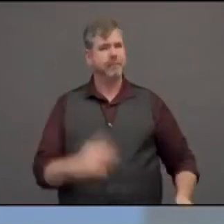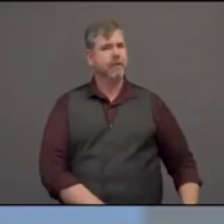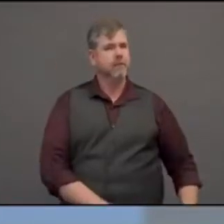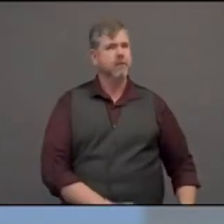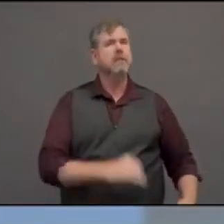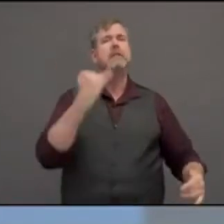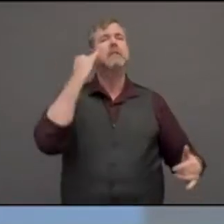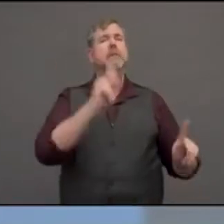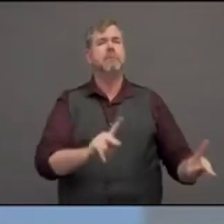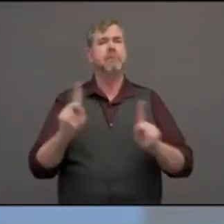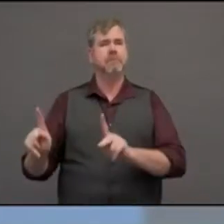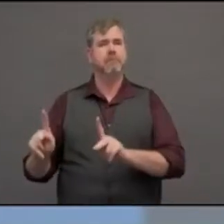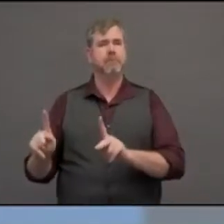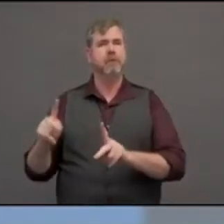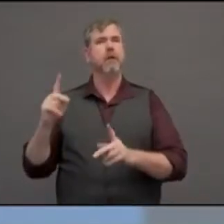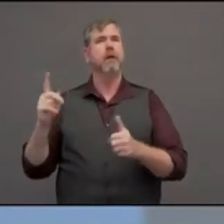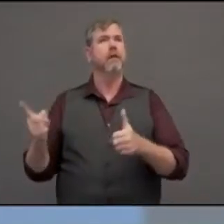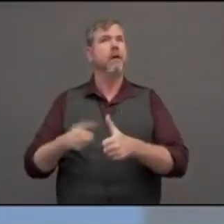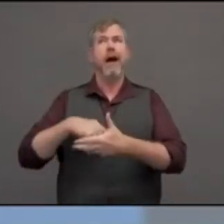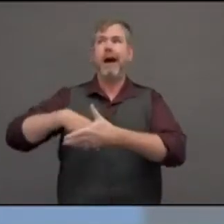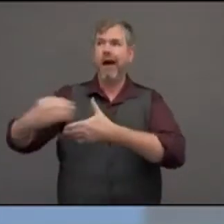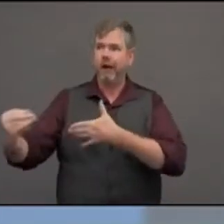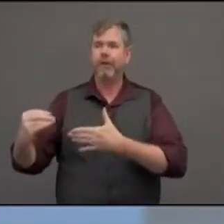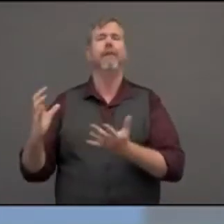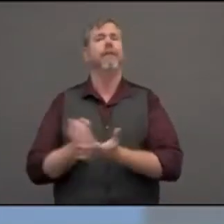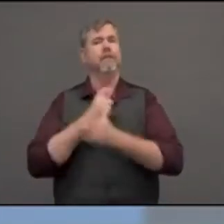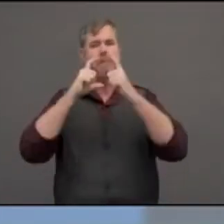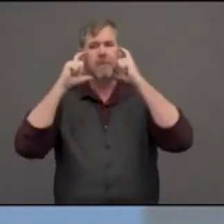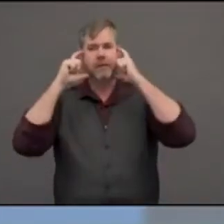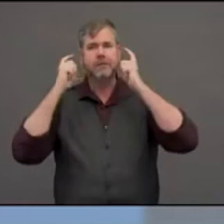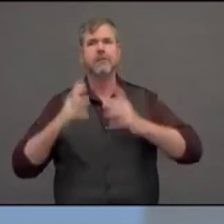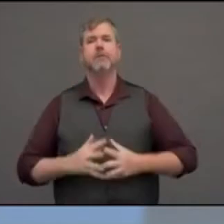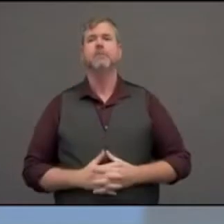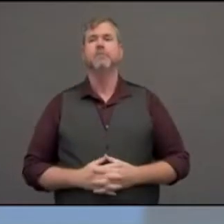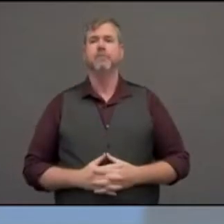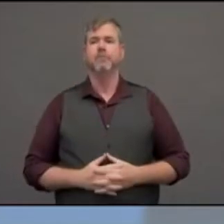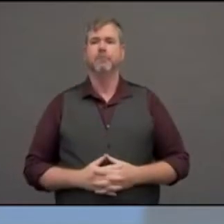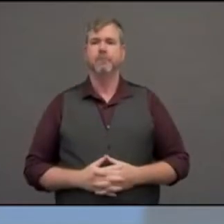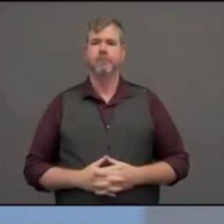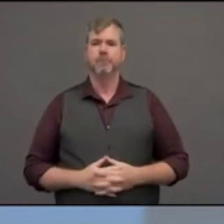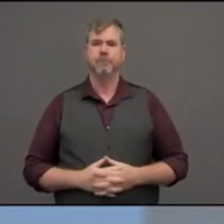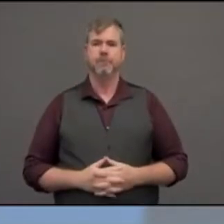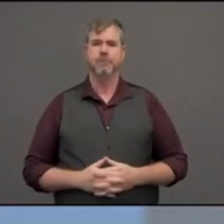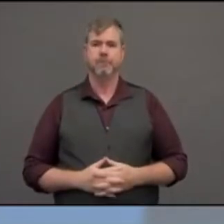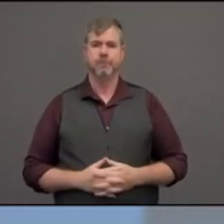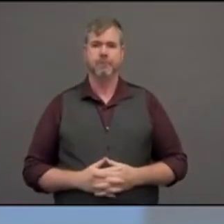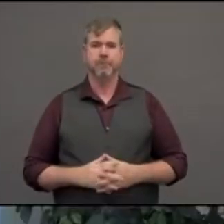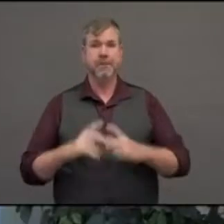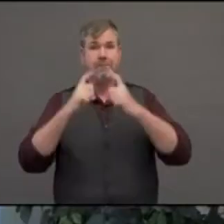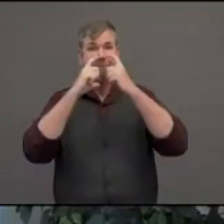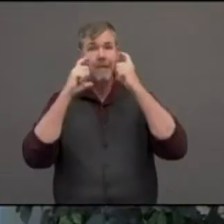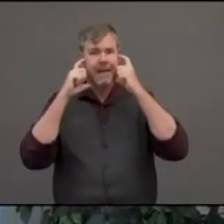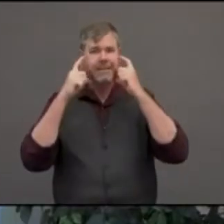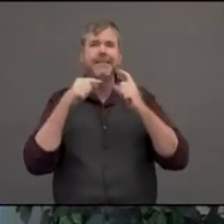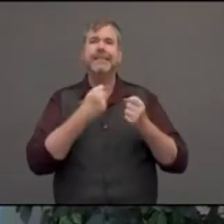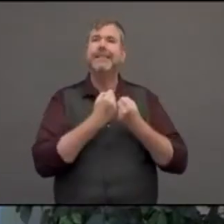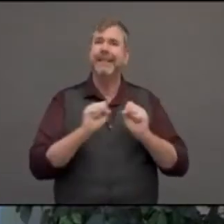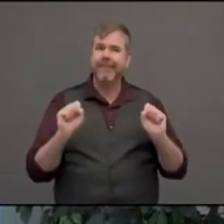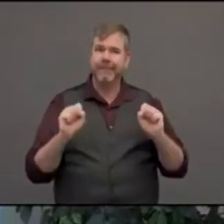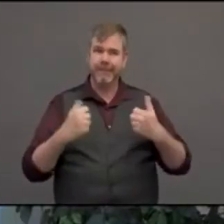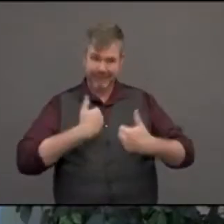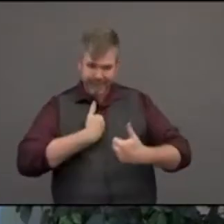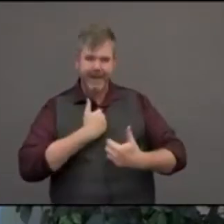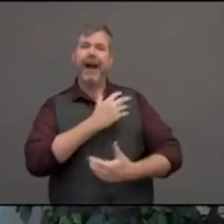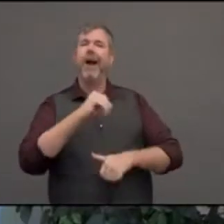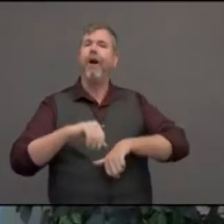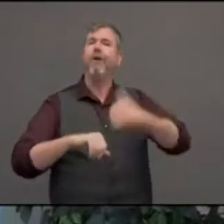with wearing the face mask is that it protects other people. It could save someone else's life if you're wearing it. And by the way, prior